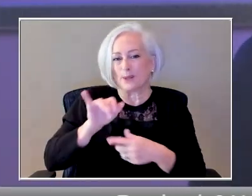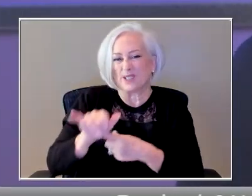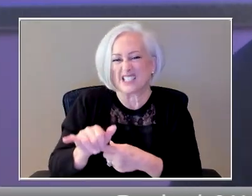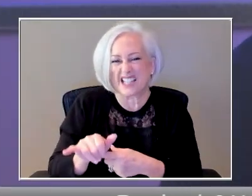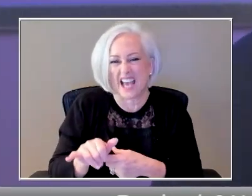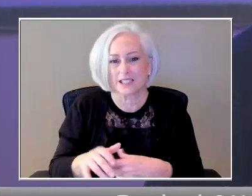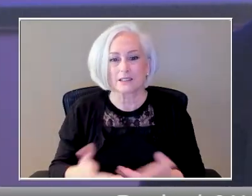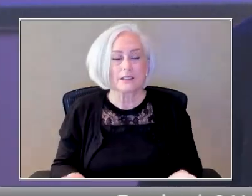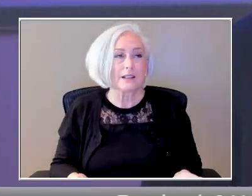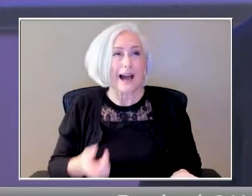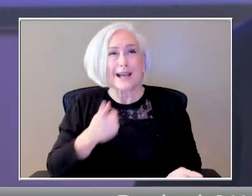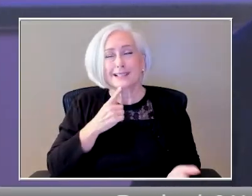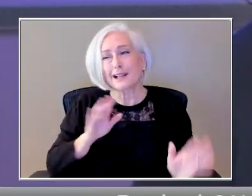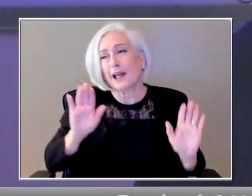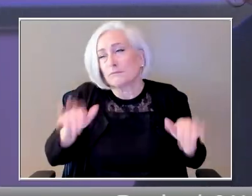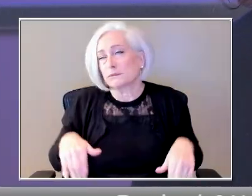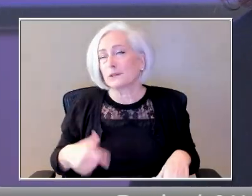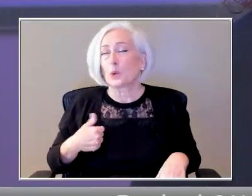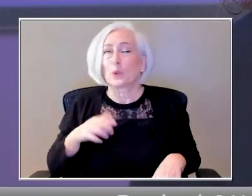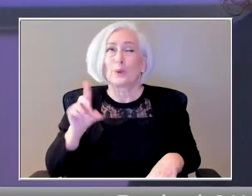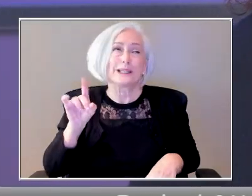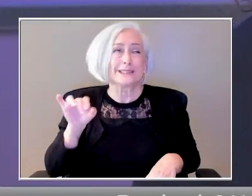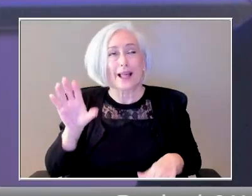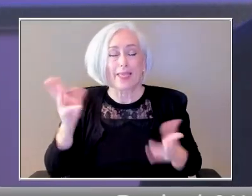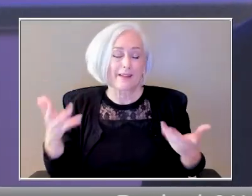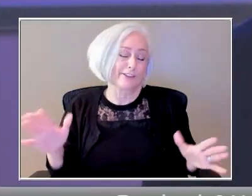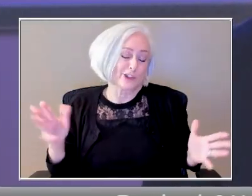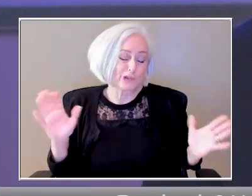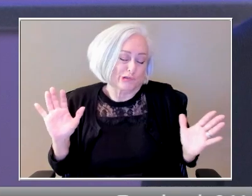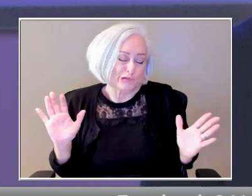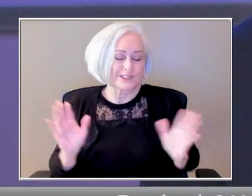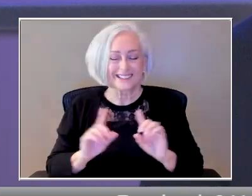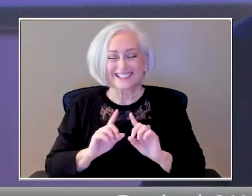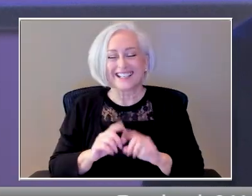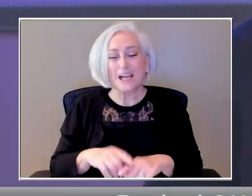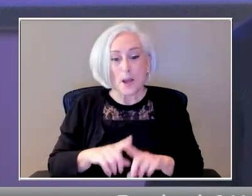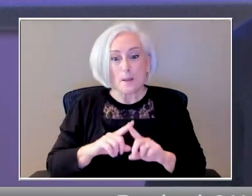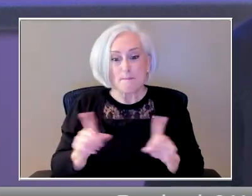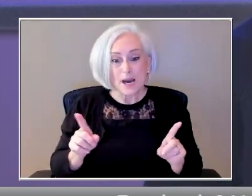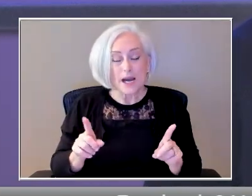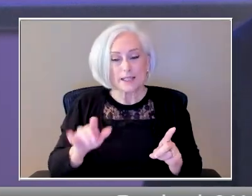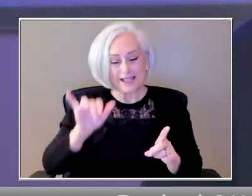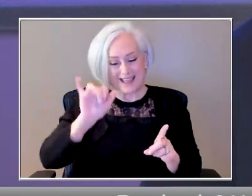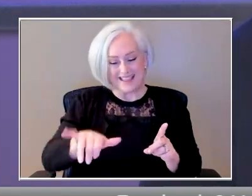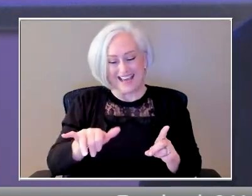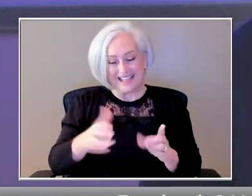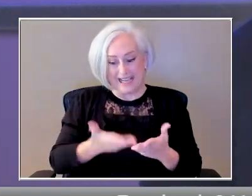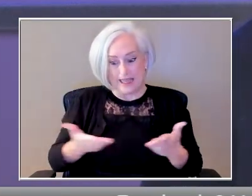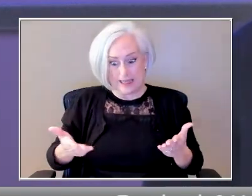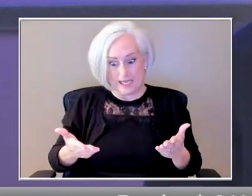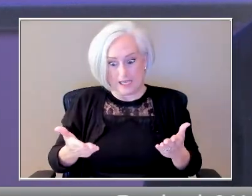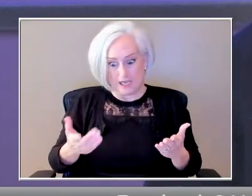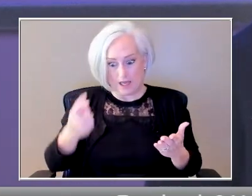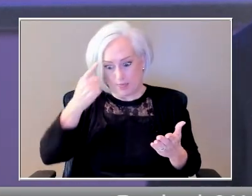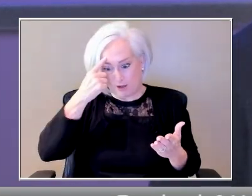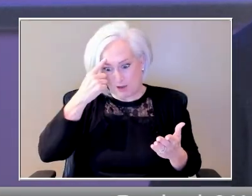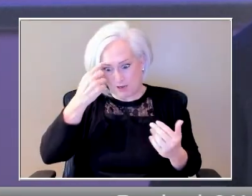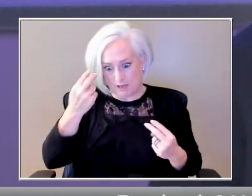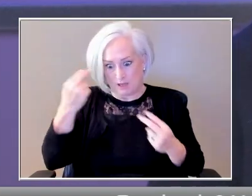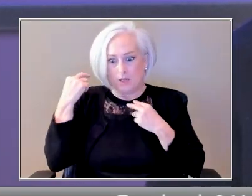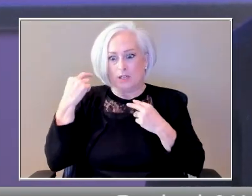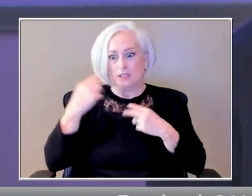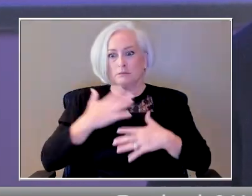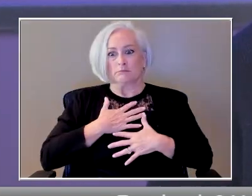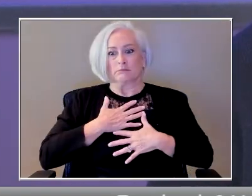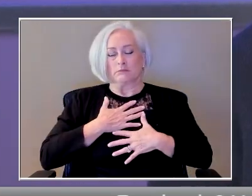yeah, we've done that. Like everybody does Been there, that, done right? that, yeah. And so there were things like that kind of triggered me back, but I had